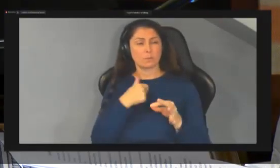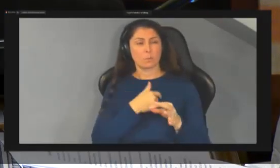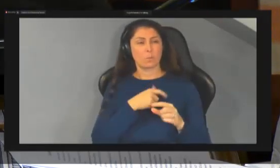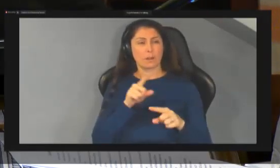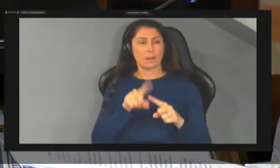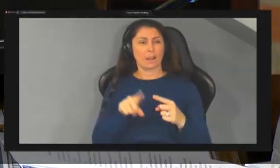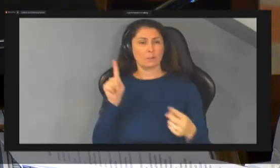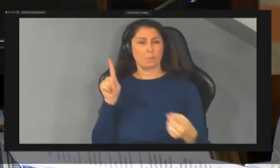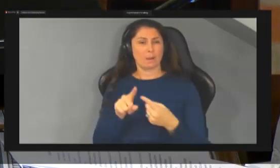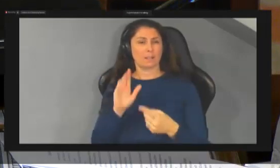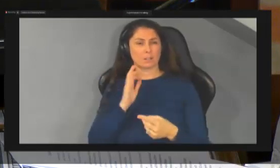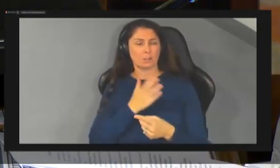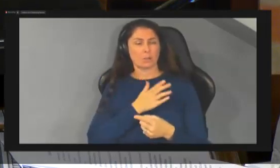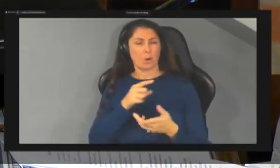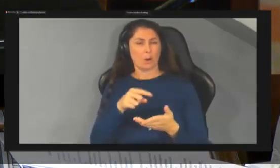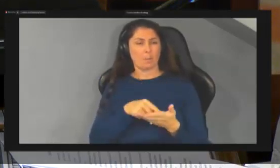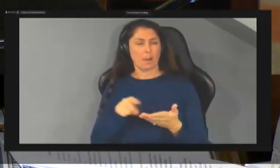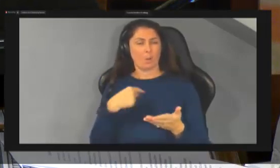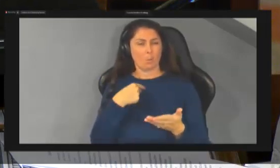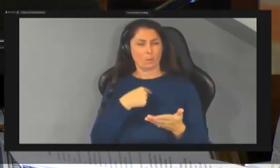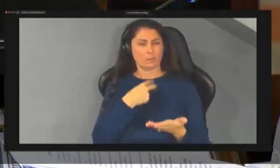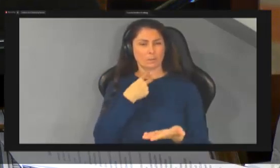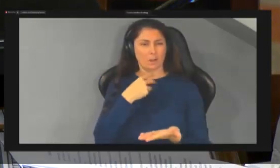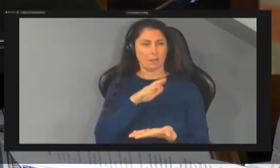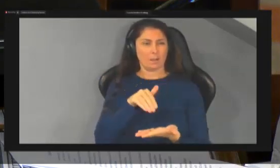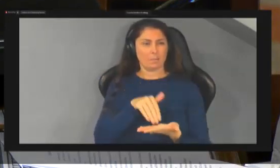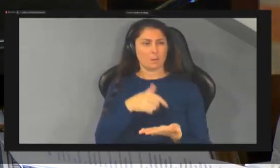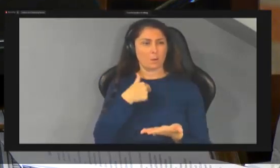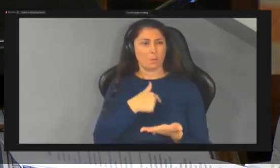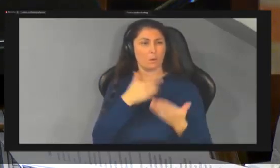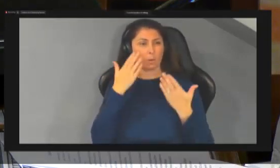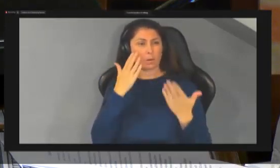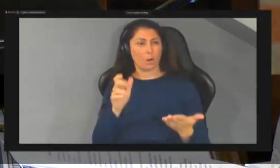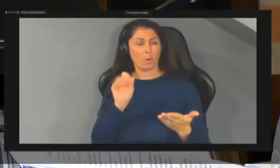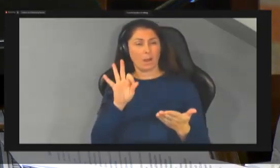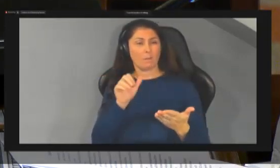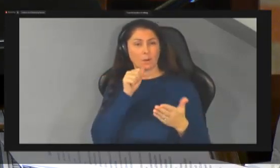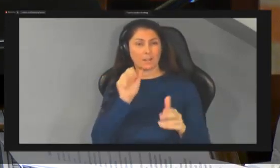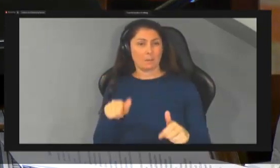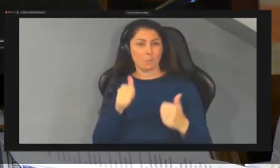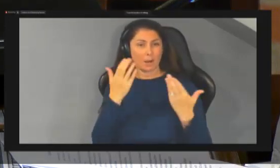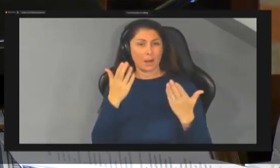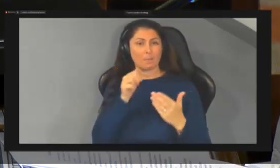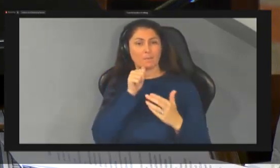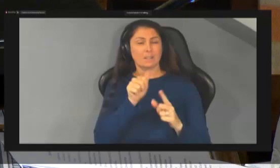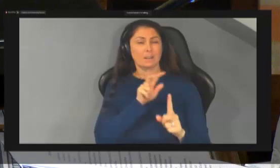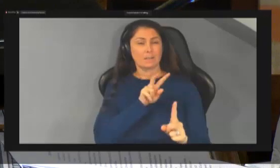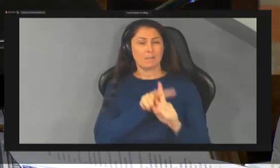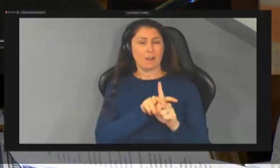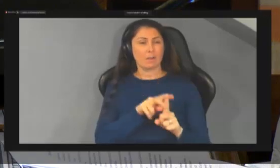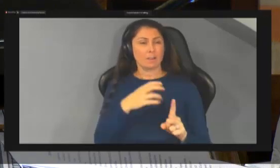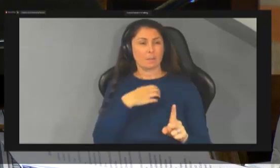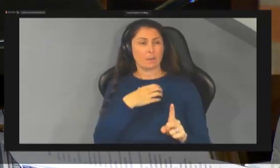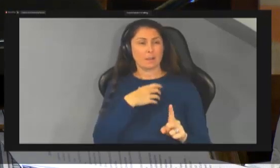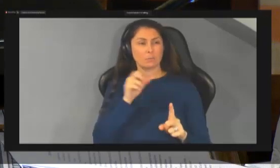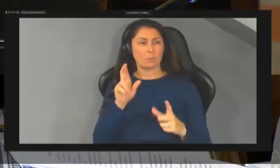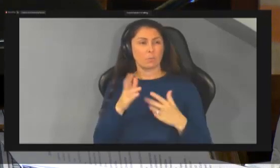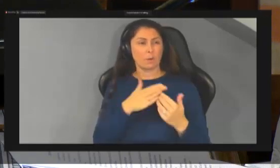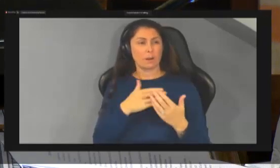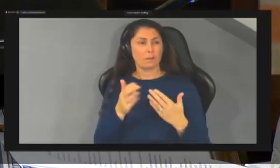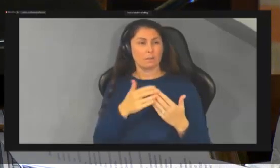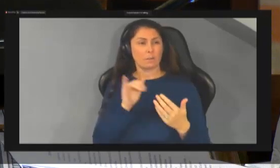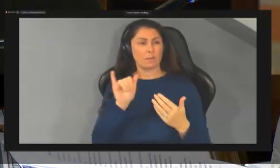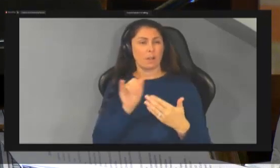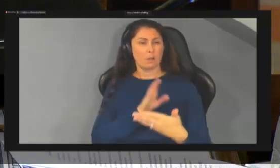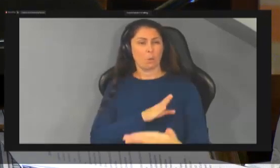so we're kind of like stuck in the middle, because, and we wouldn't even know this if people didn't bring this up and didn't file some complaints or whatever it was lawsuits